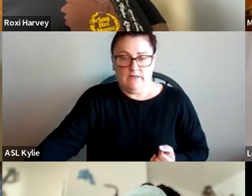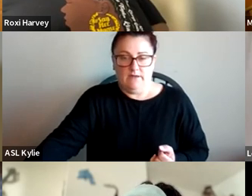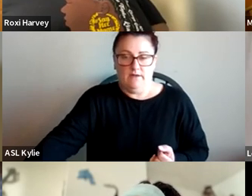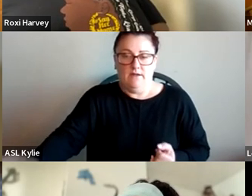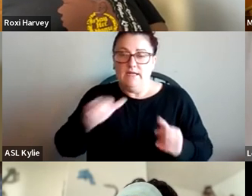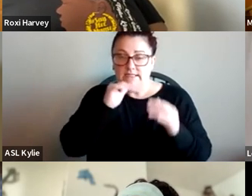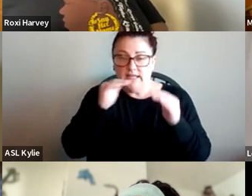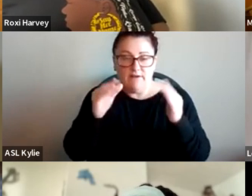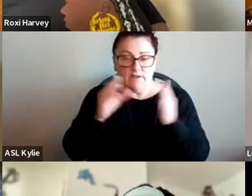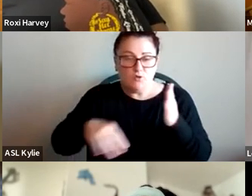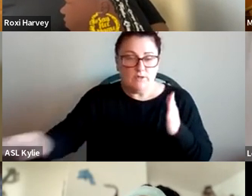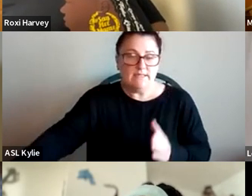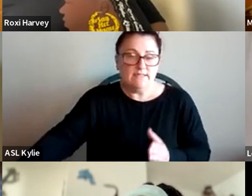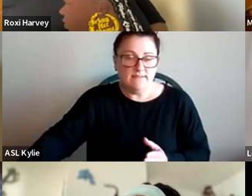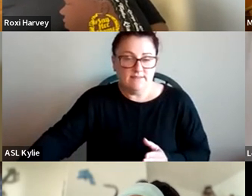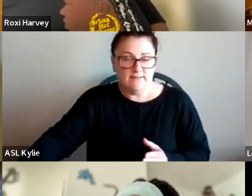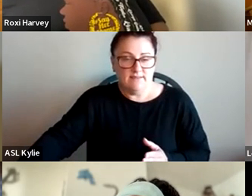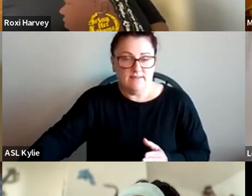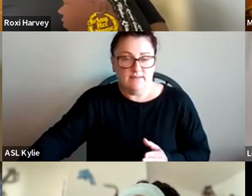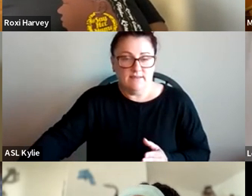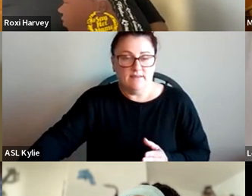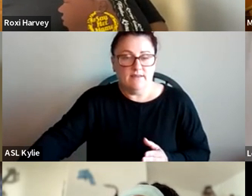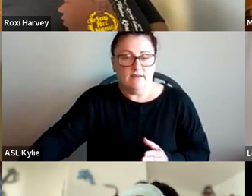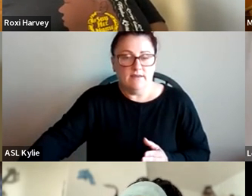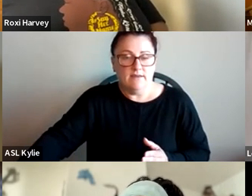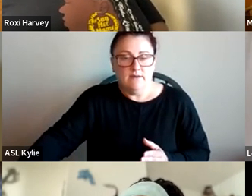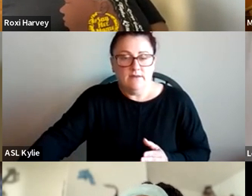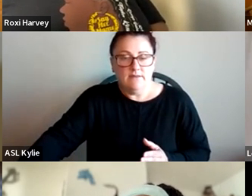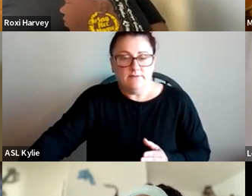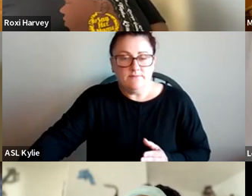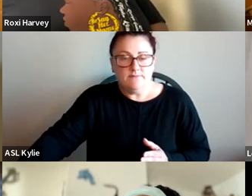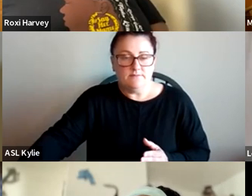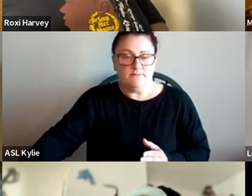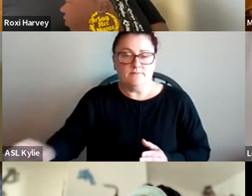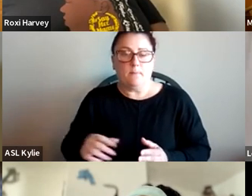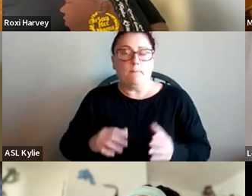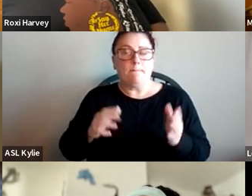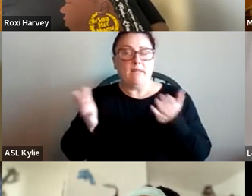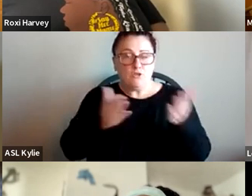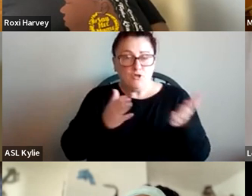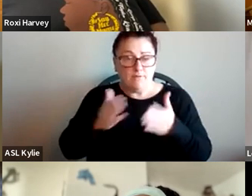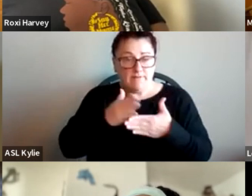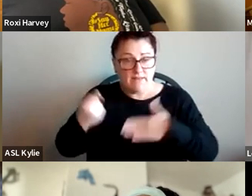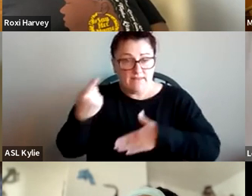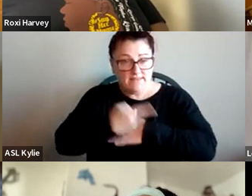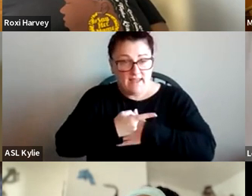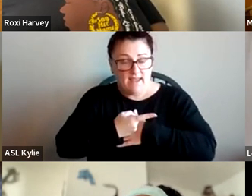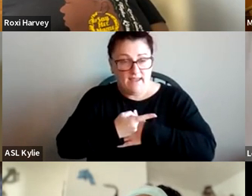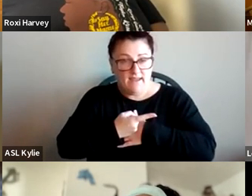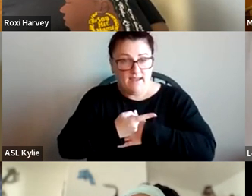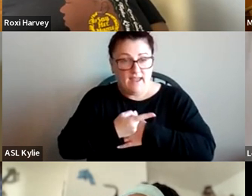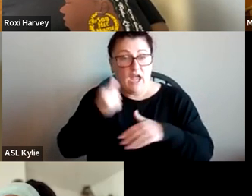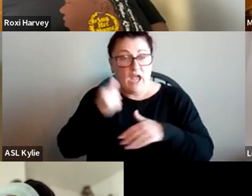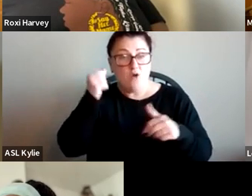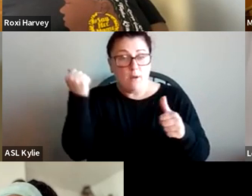not fair to the families. That's not fair to the community that we serve. At the end of the day, I can